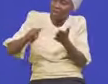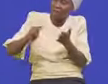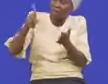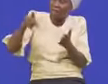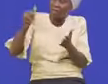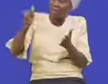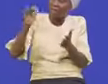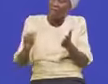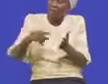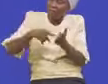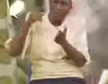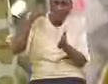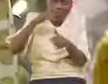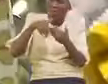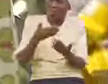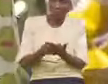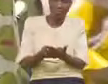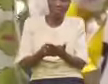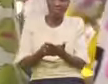Kristo xe fɔ ɖe wo katã ta.